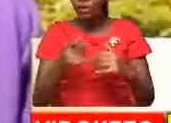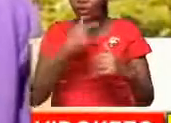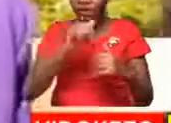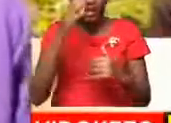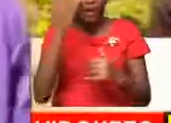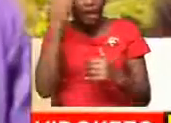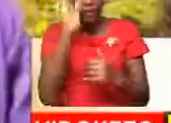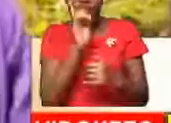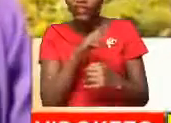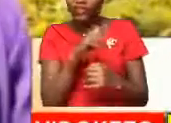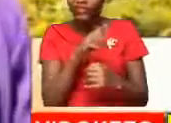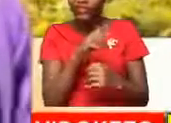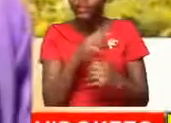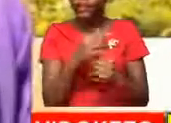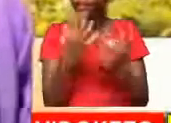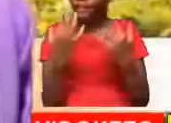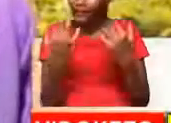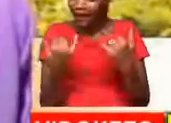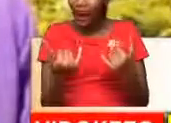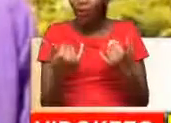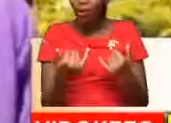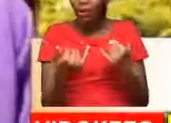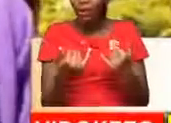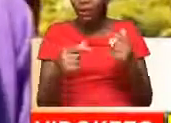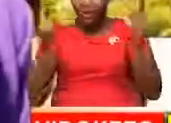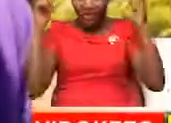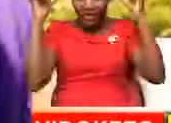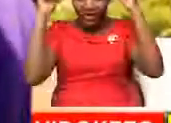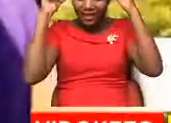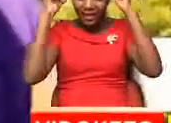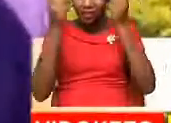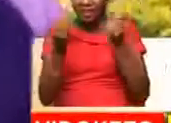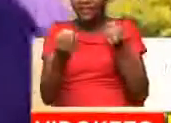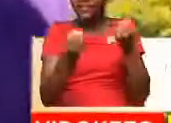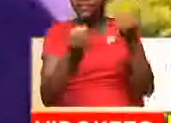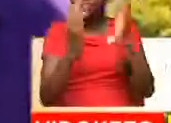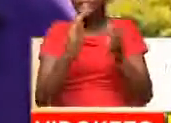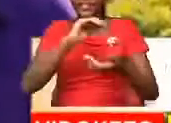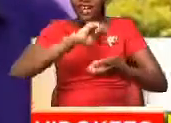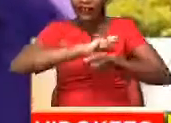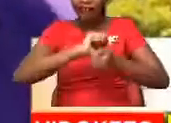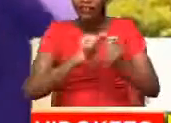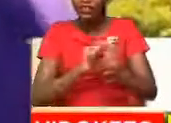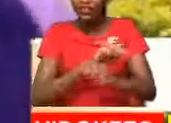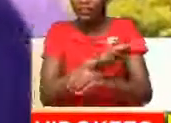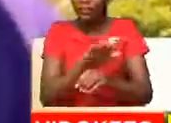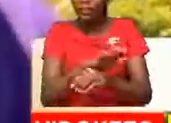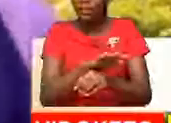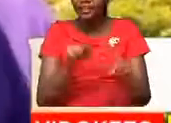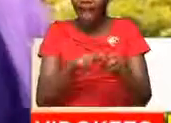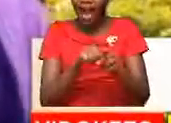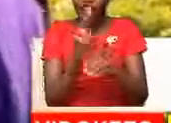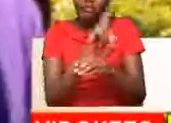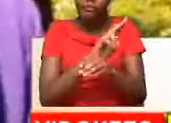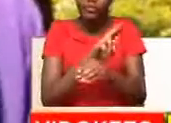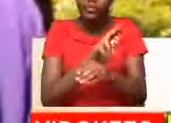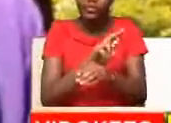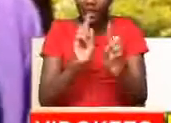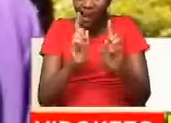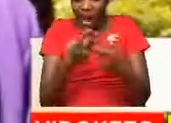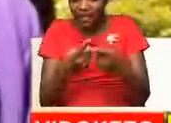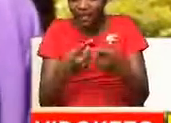learned is that now the truck drivers have changed. They are using Luhaha,